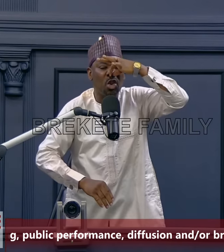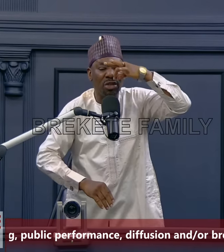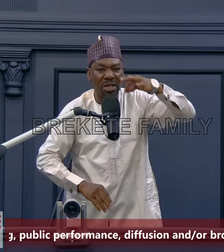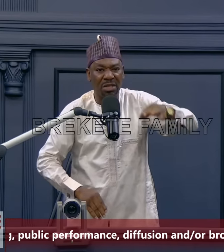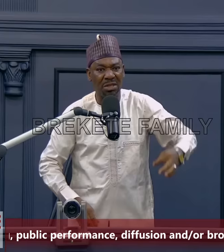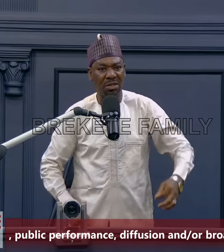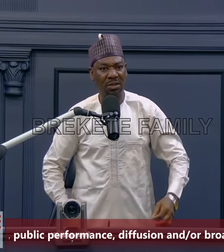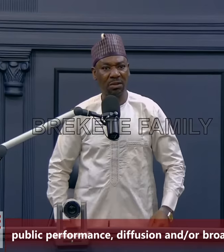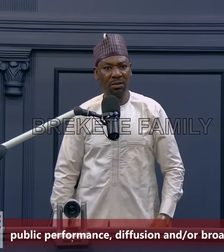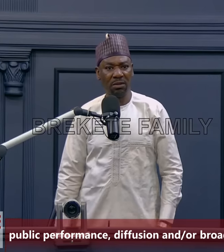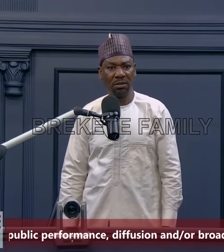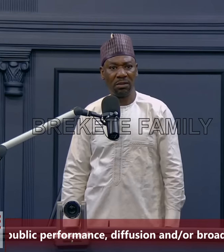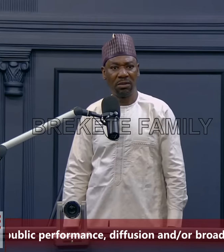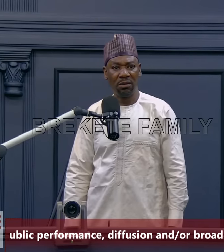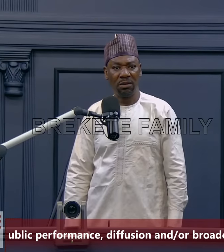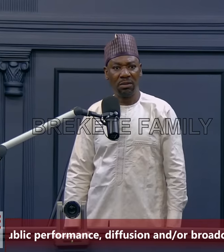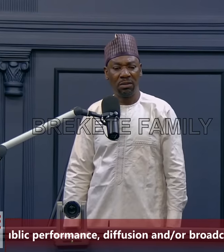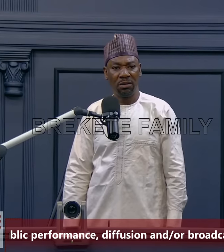beyond their know